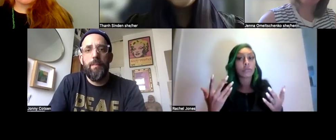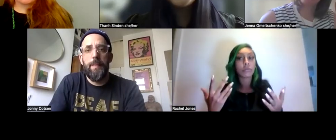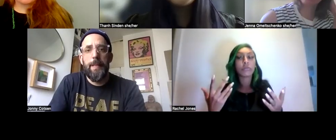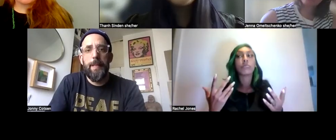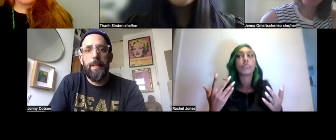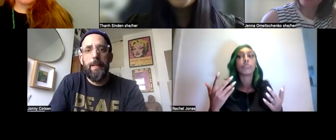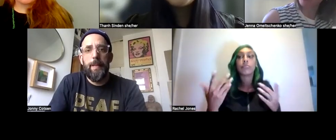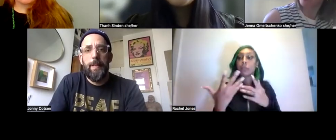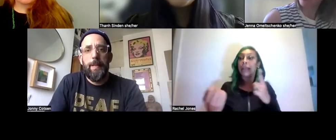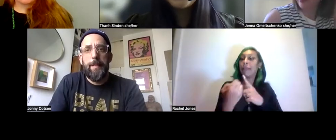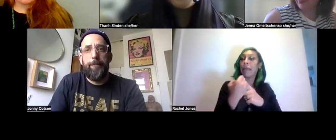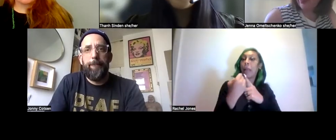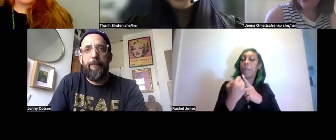board